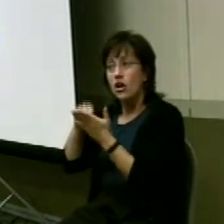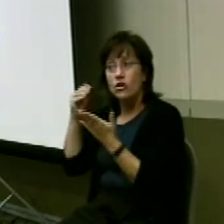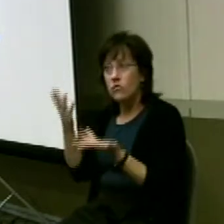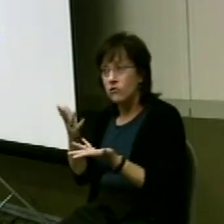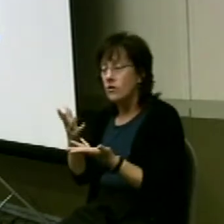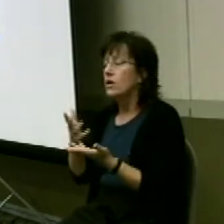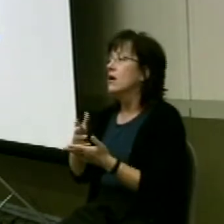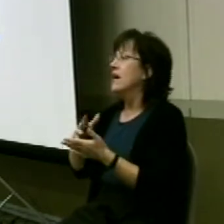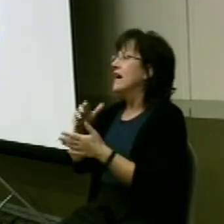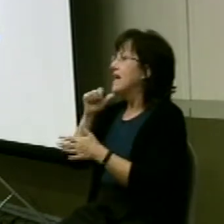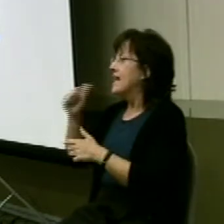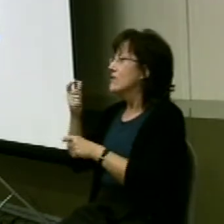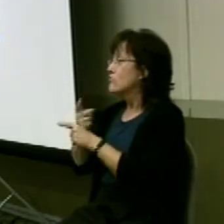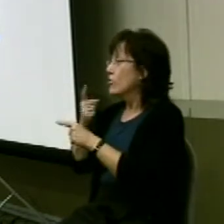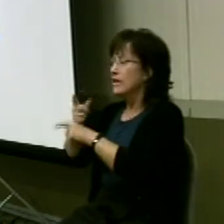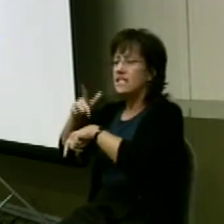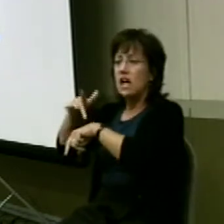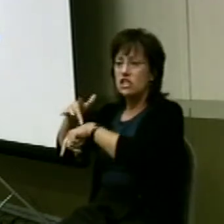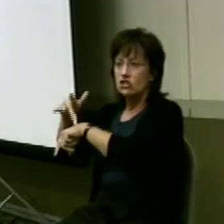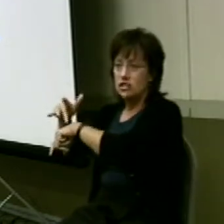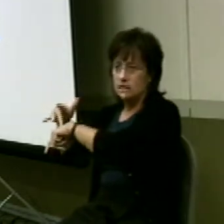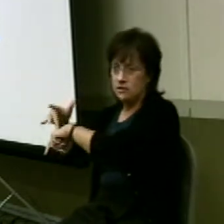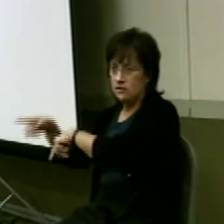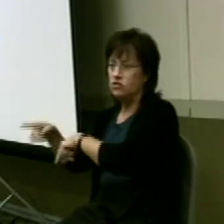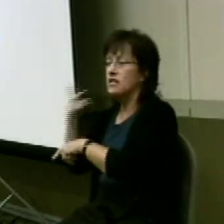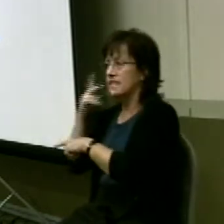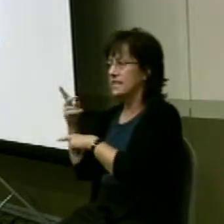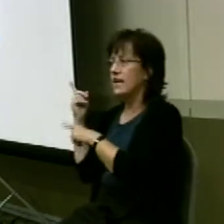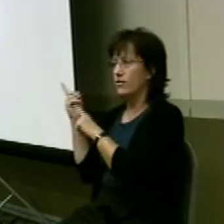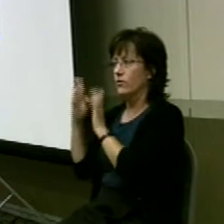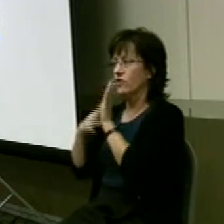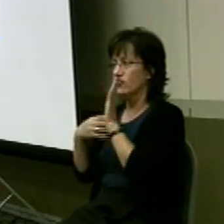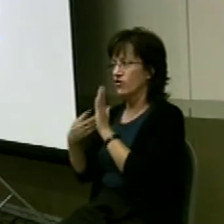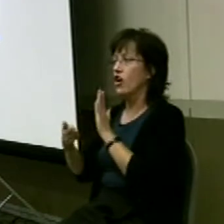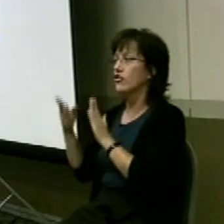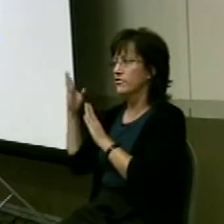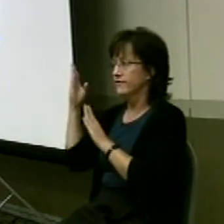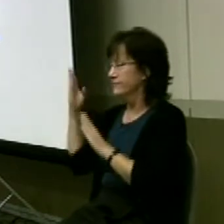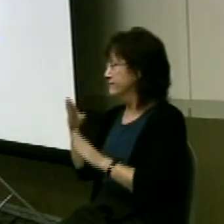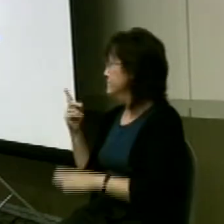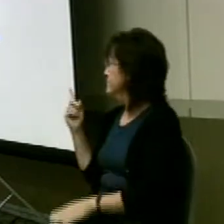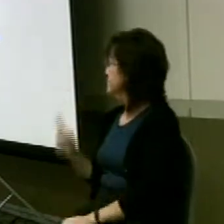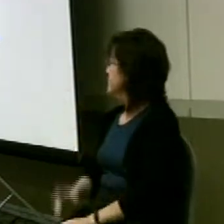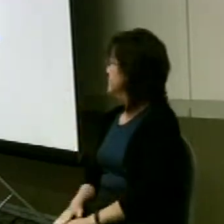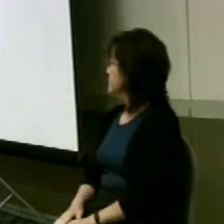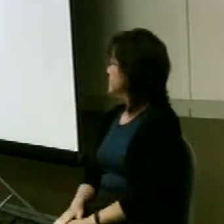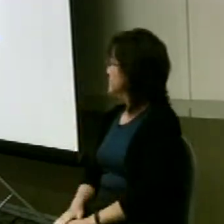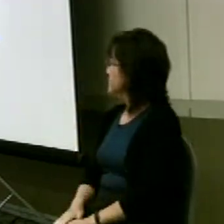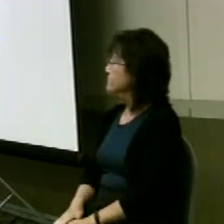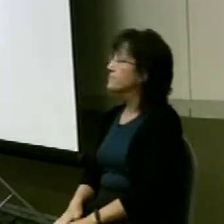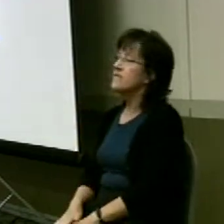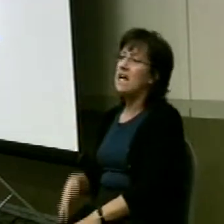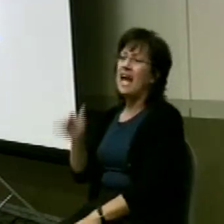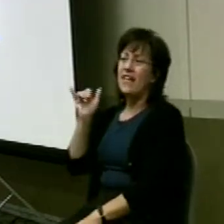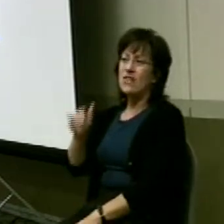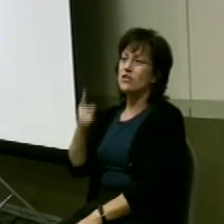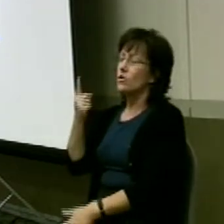learning, and that turned out to be inappropriate touching. And you could see that through the charting as it went